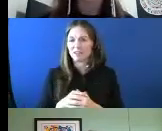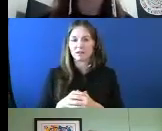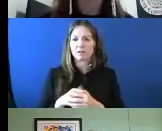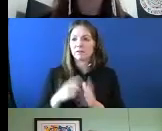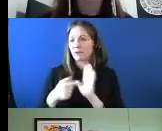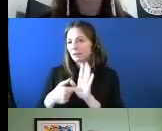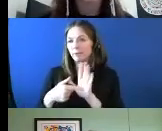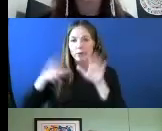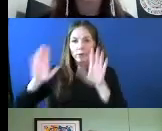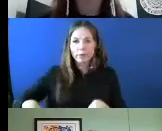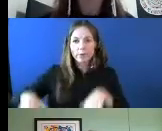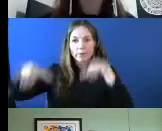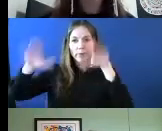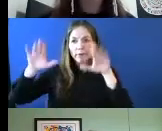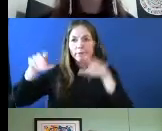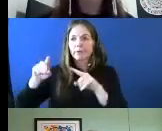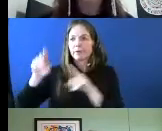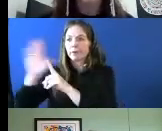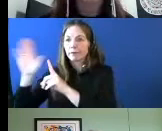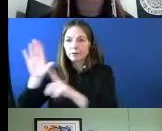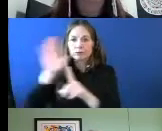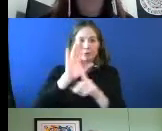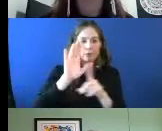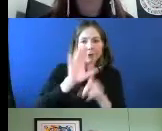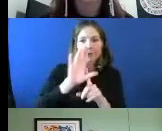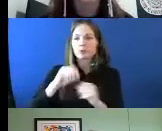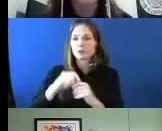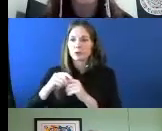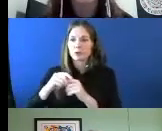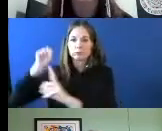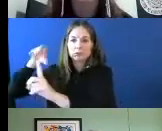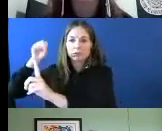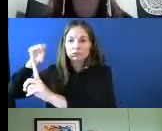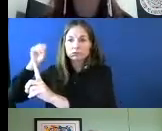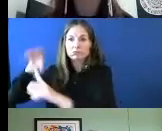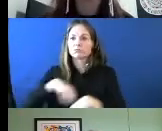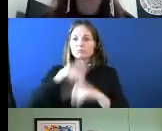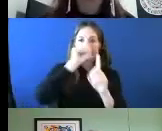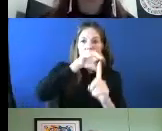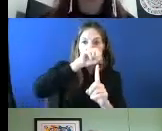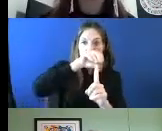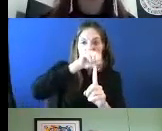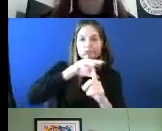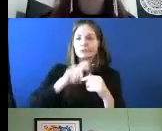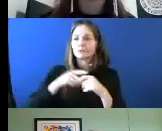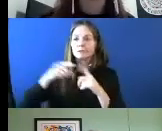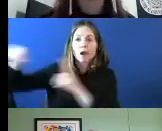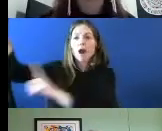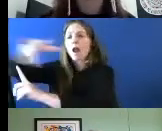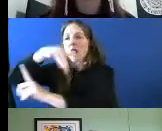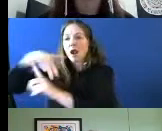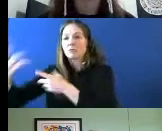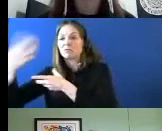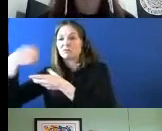the cultures that we live in, things that our parents have taught us, things that media has taught us, influence everything